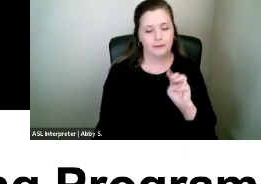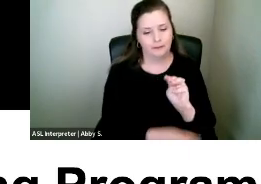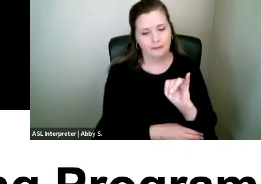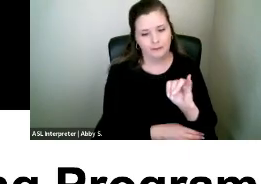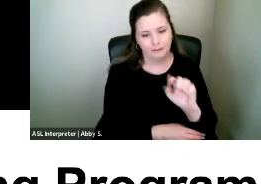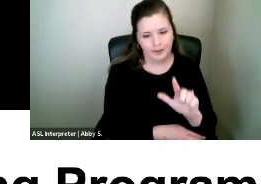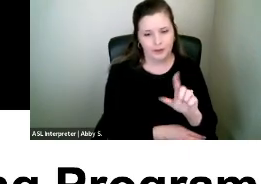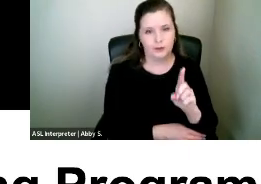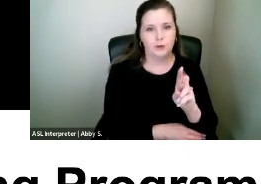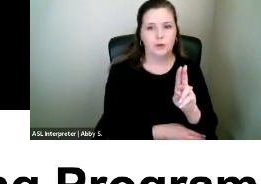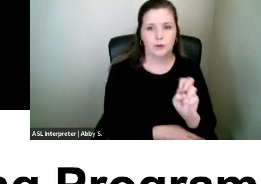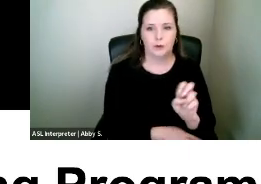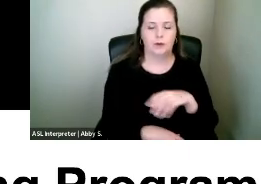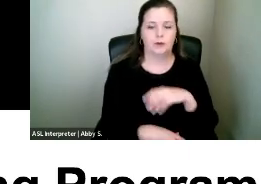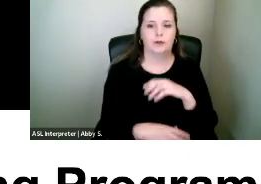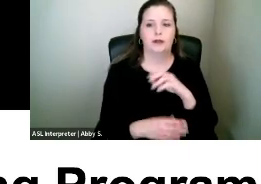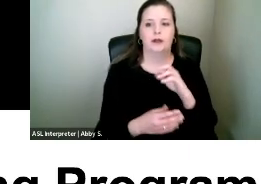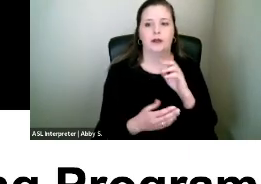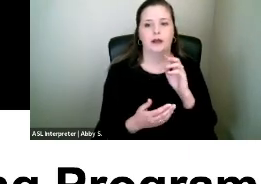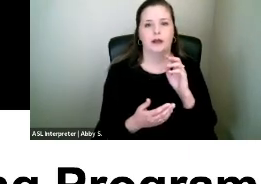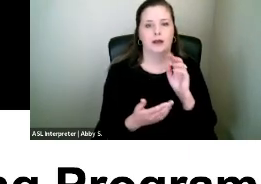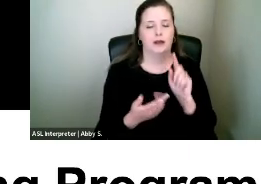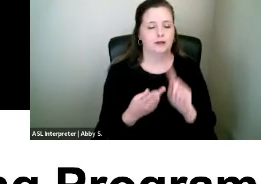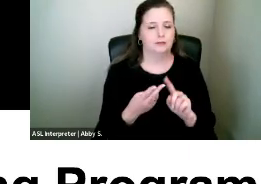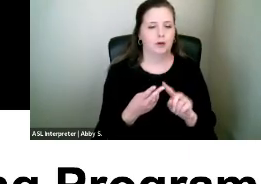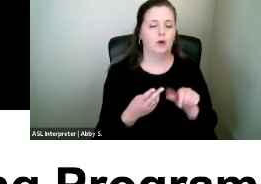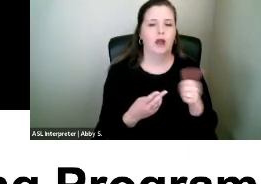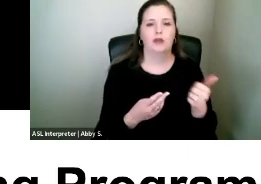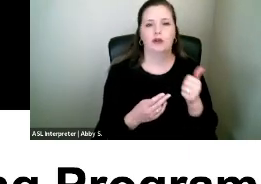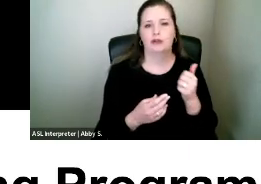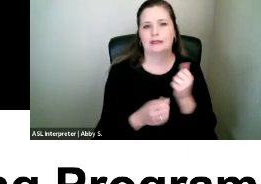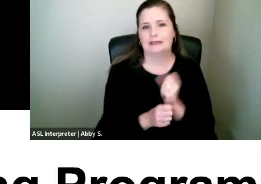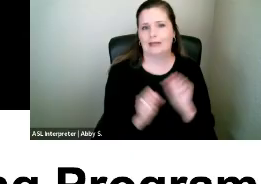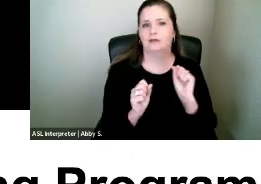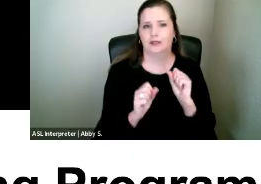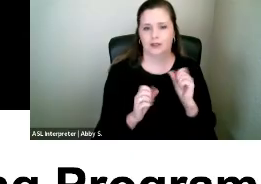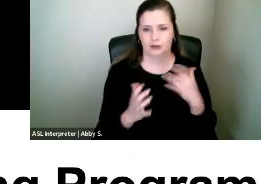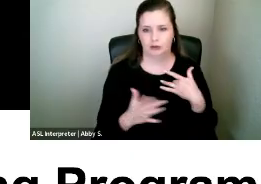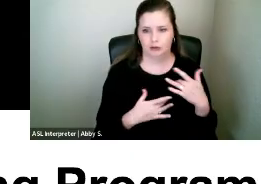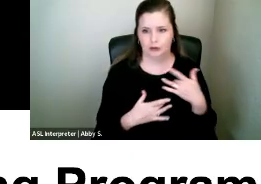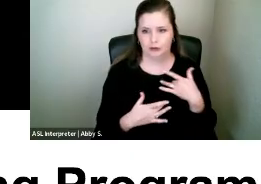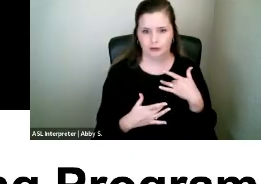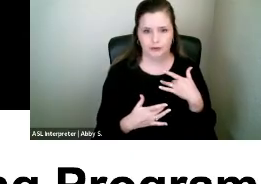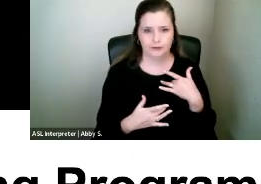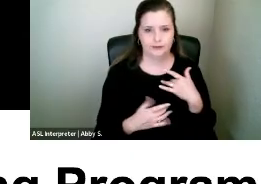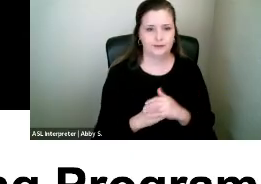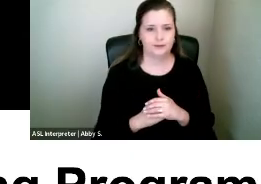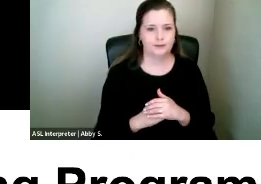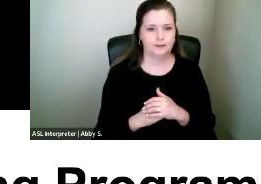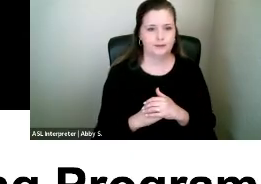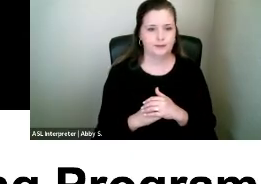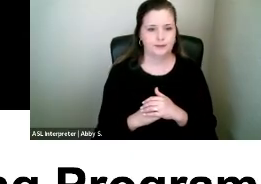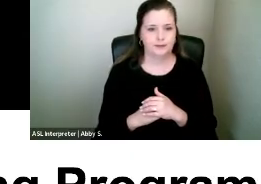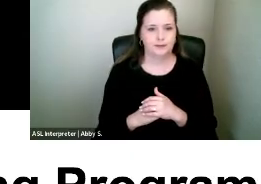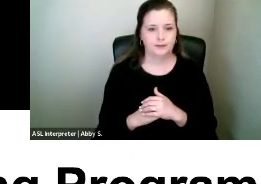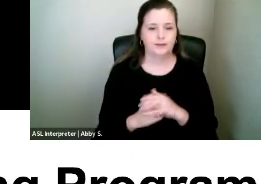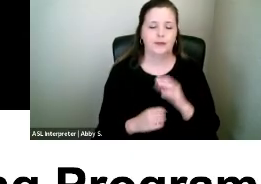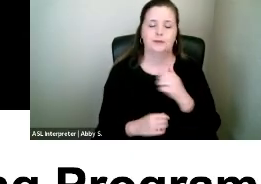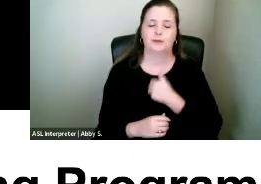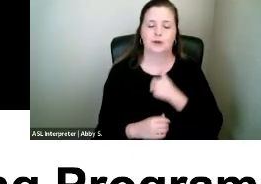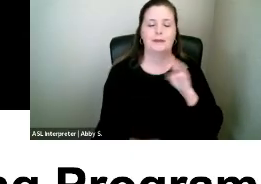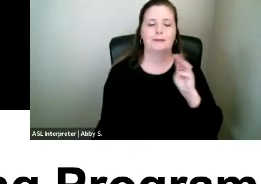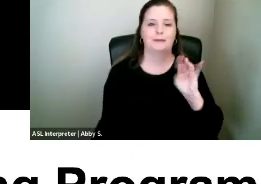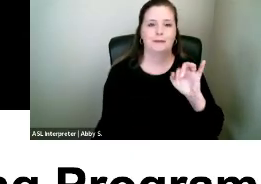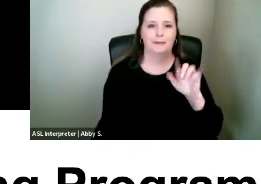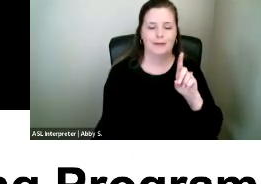potential health or safety concerns. And this money is only available in certain disasters